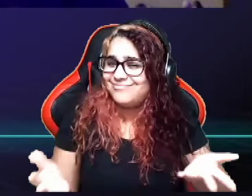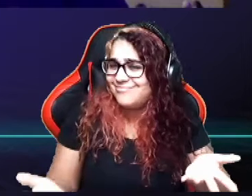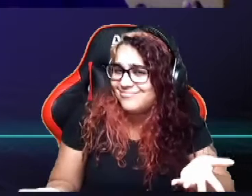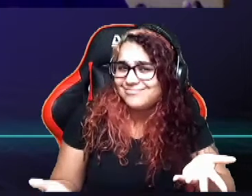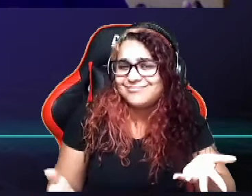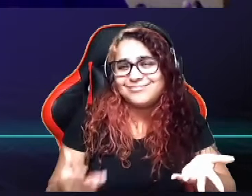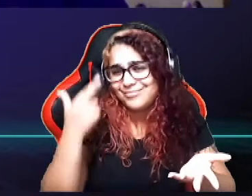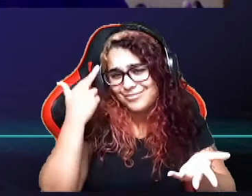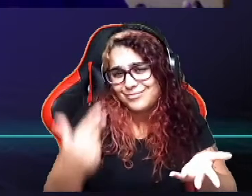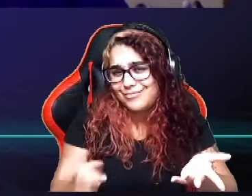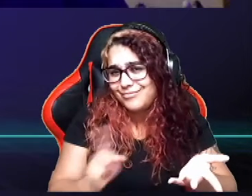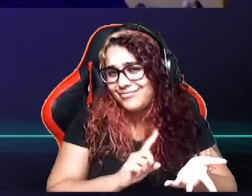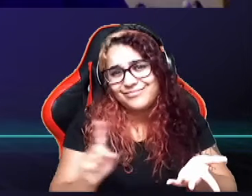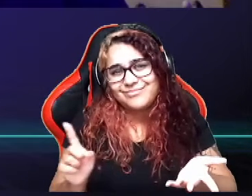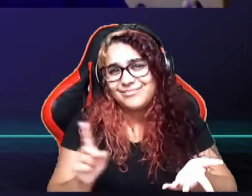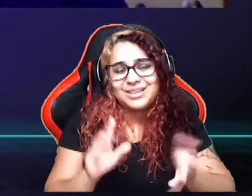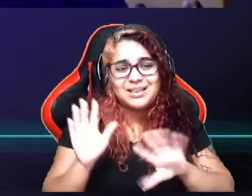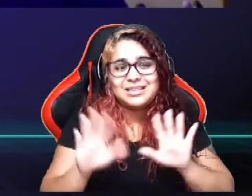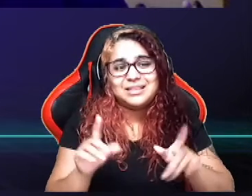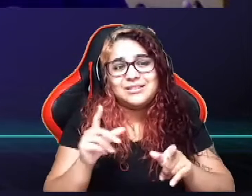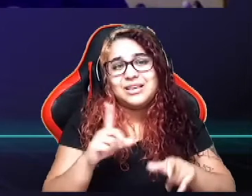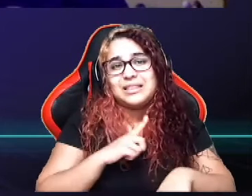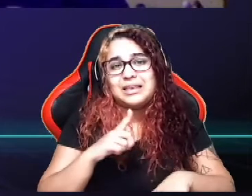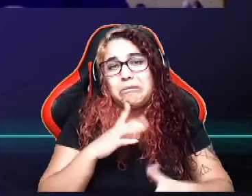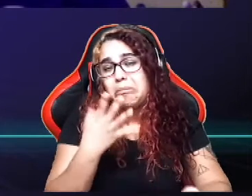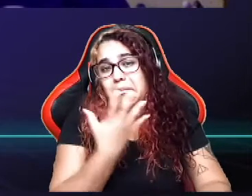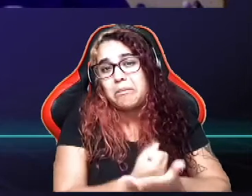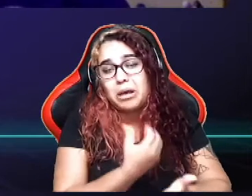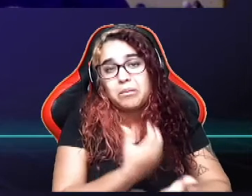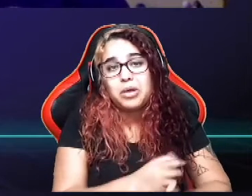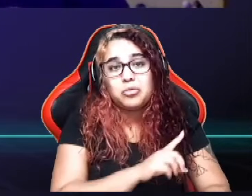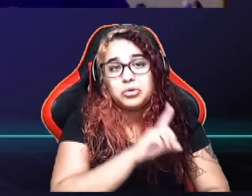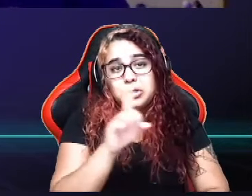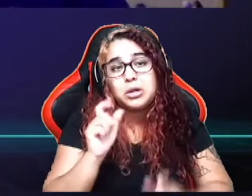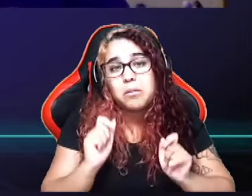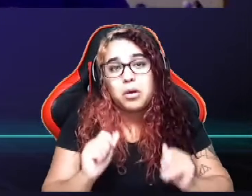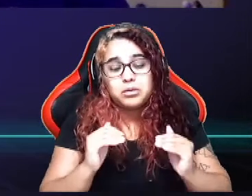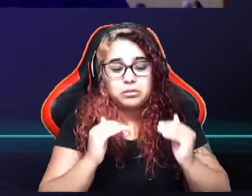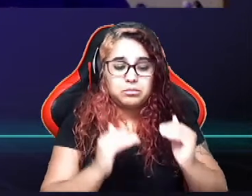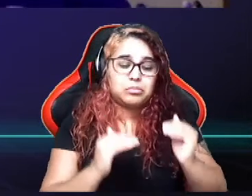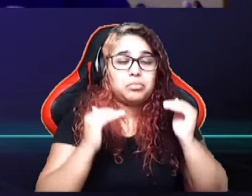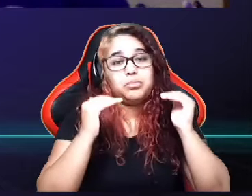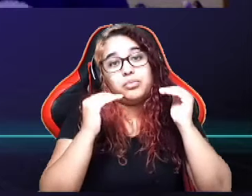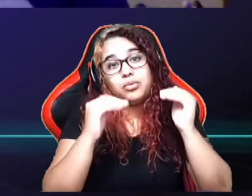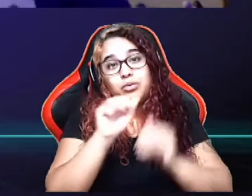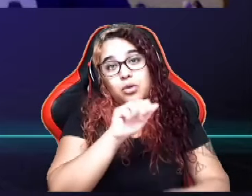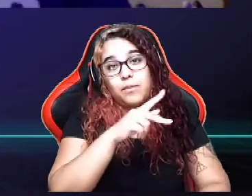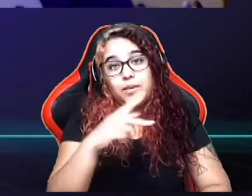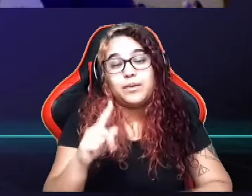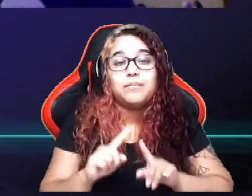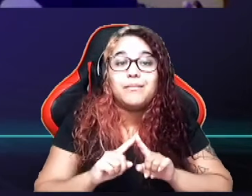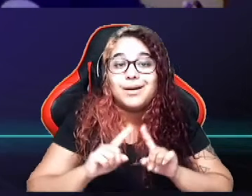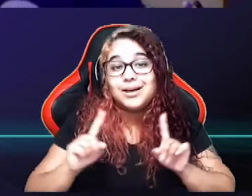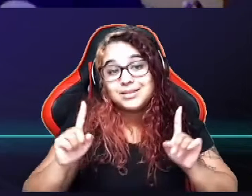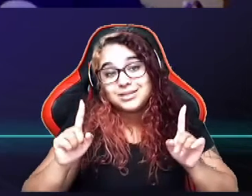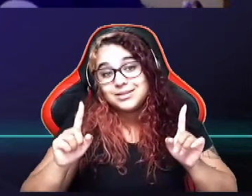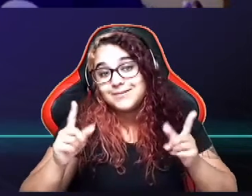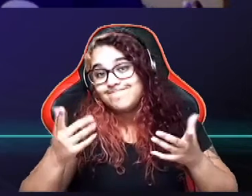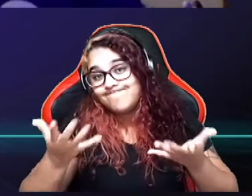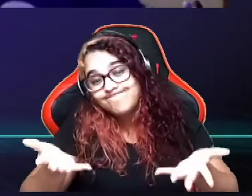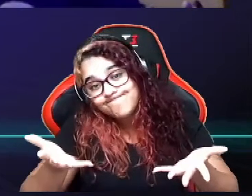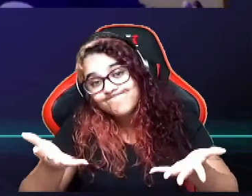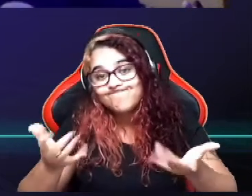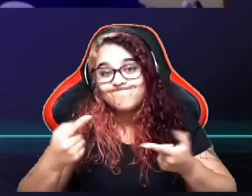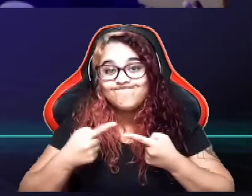best game ever, and they've never played it. That's not natural. That might give you some downloads for a day. It might give you a